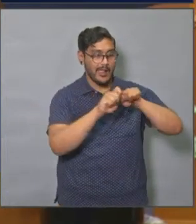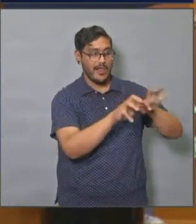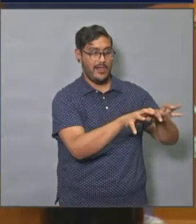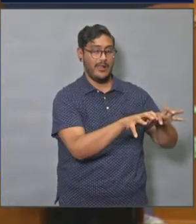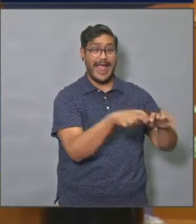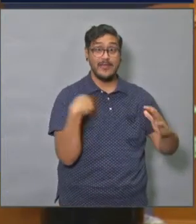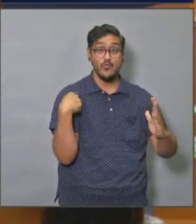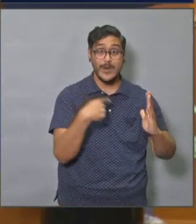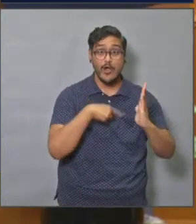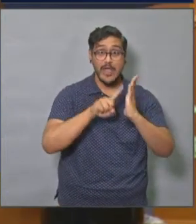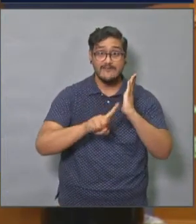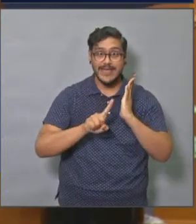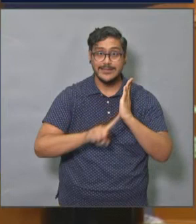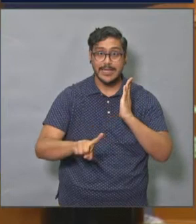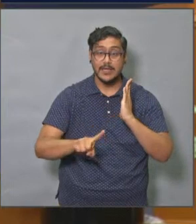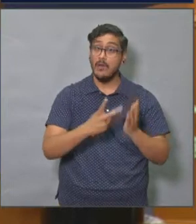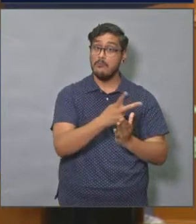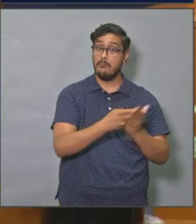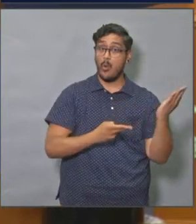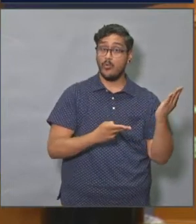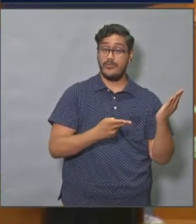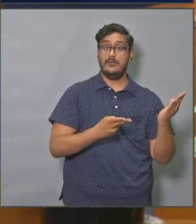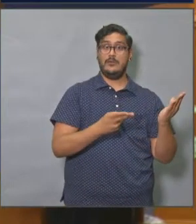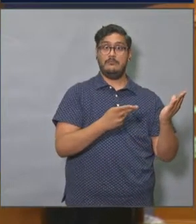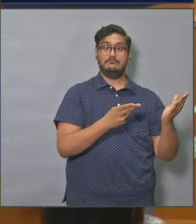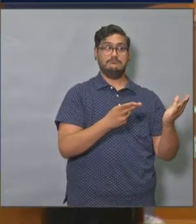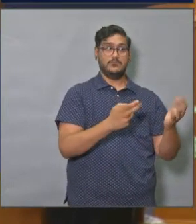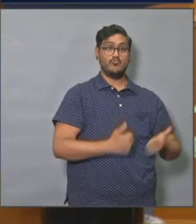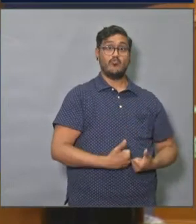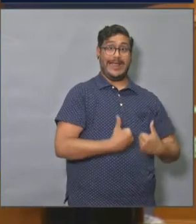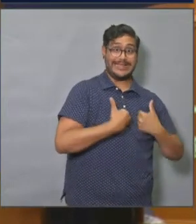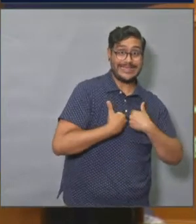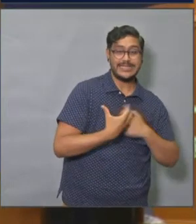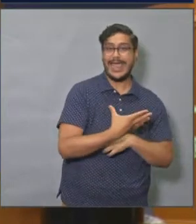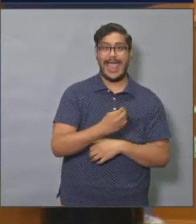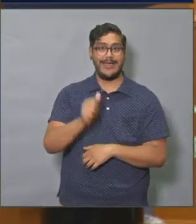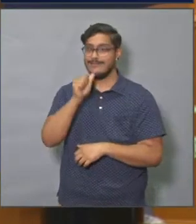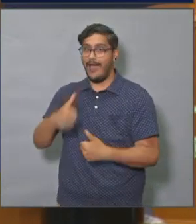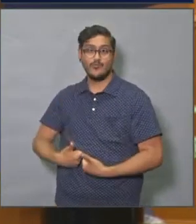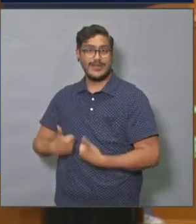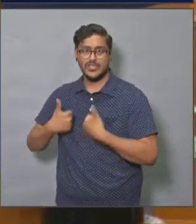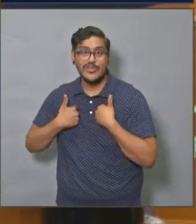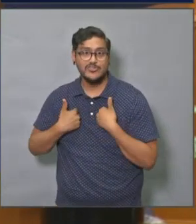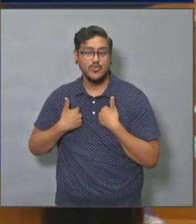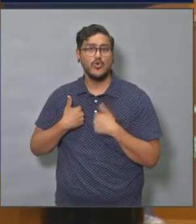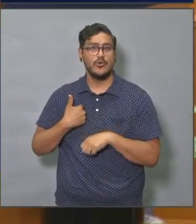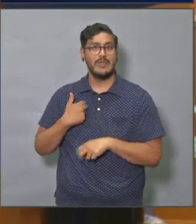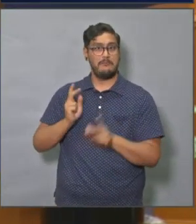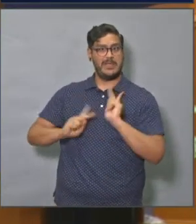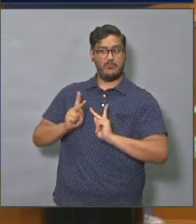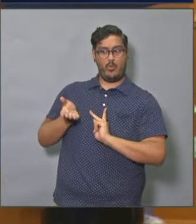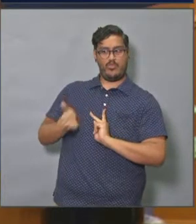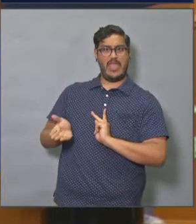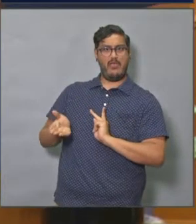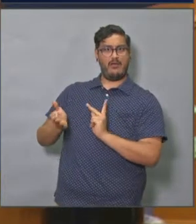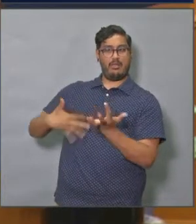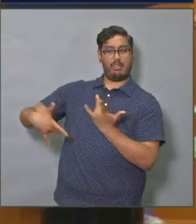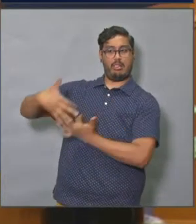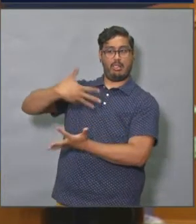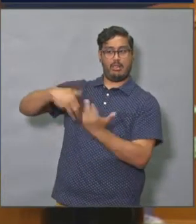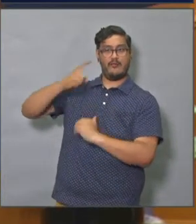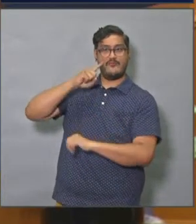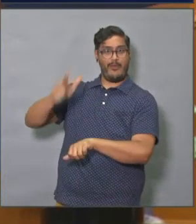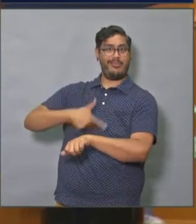and non-residential settings where people are with each other for longer periods of time. But we continue to try to track that information and